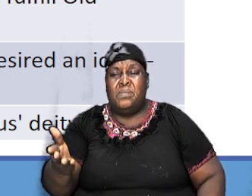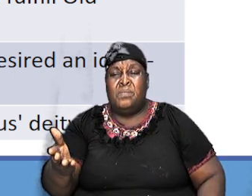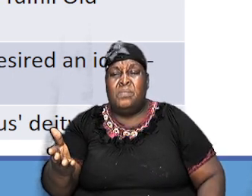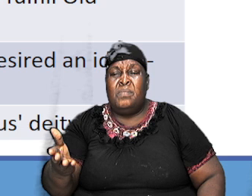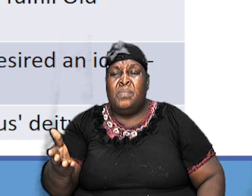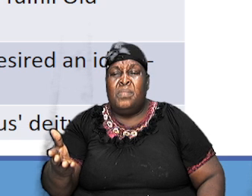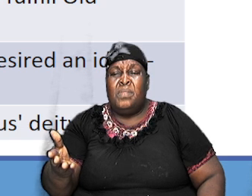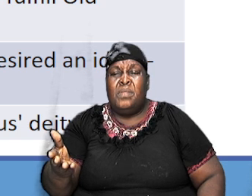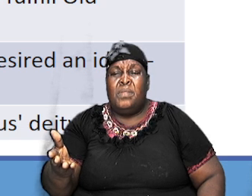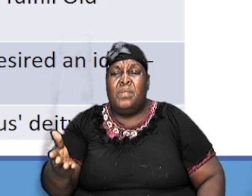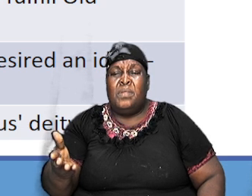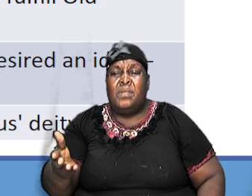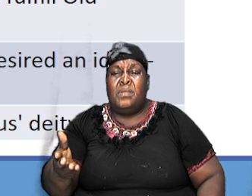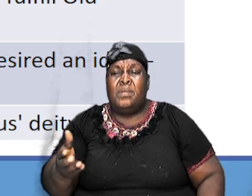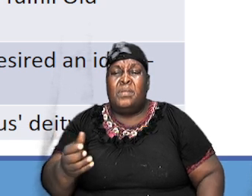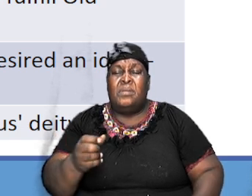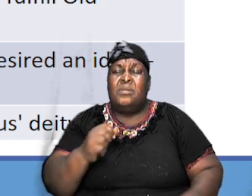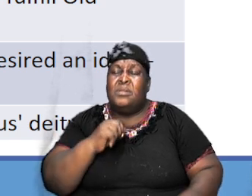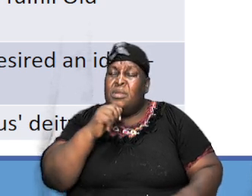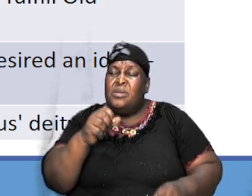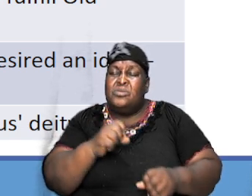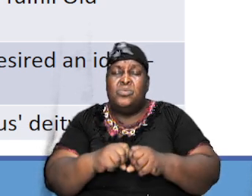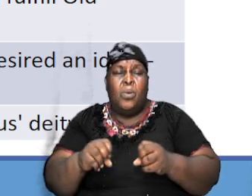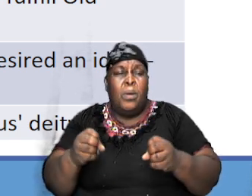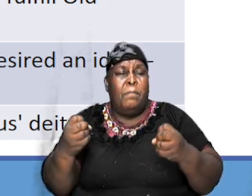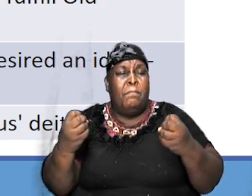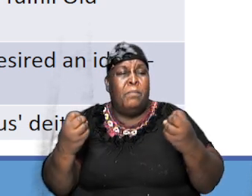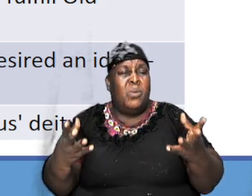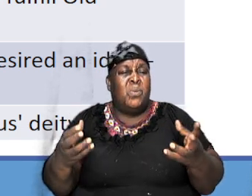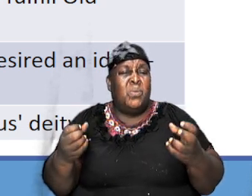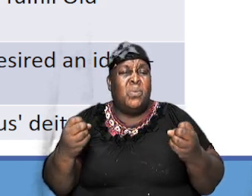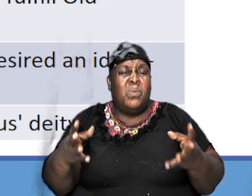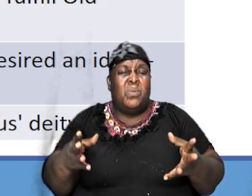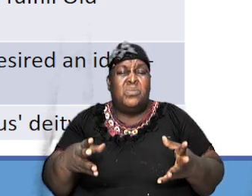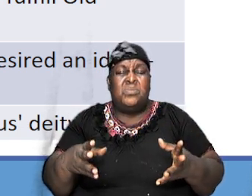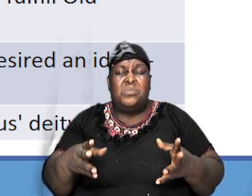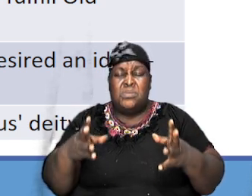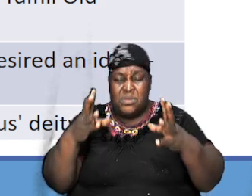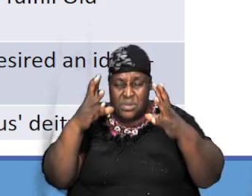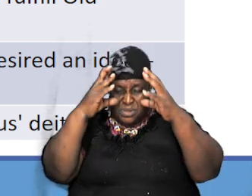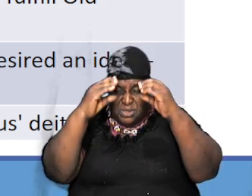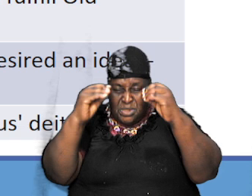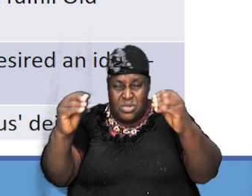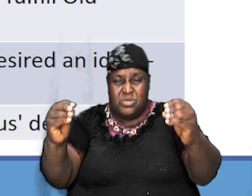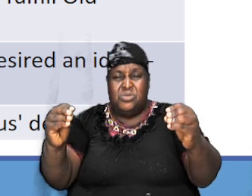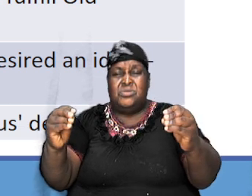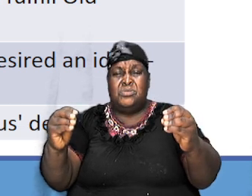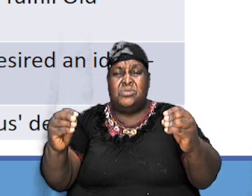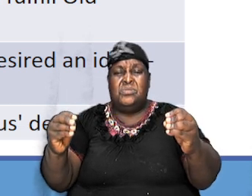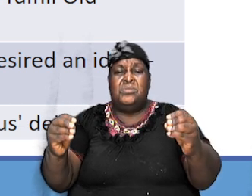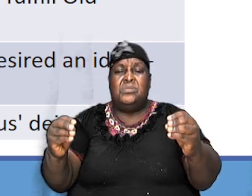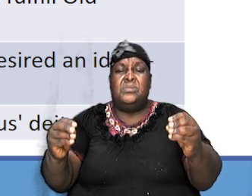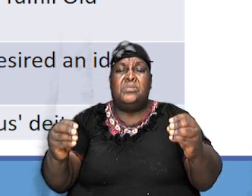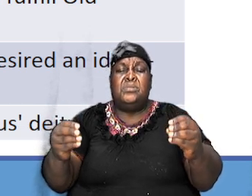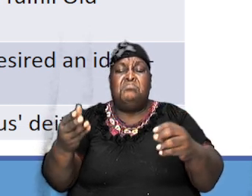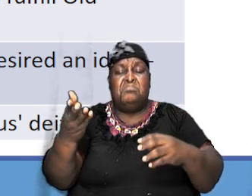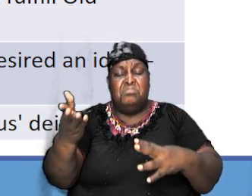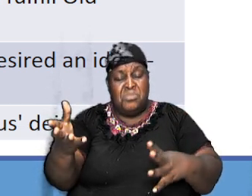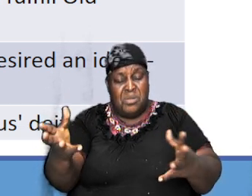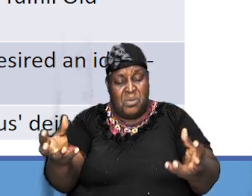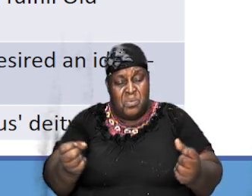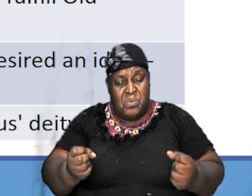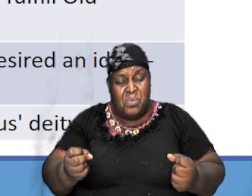They were not so much into a lot of teaching, you know, but they wanted action. They were